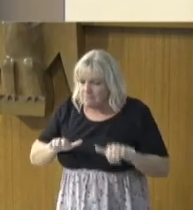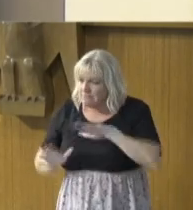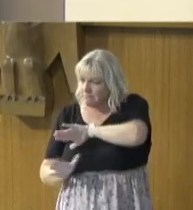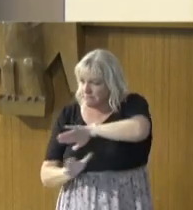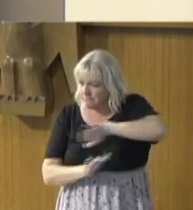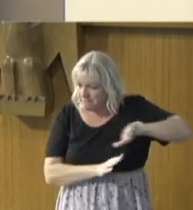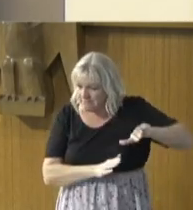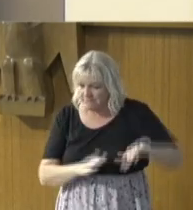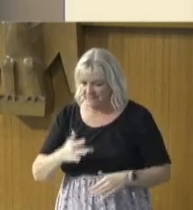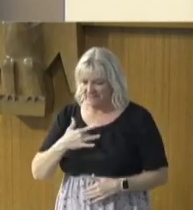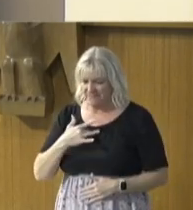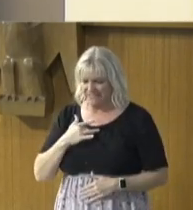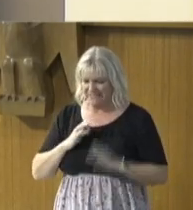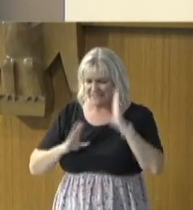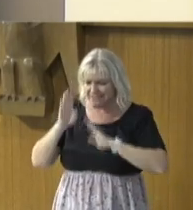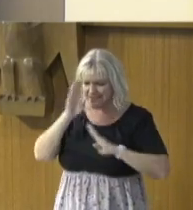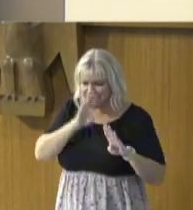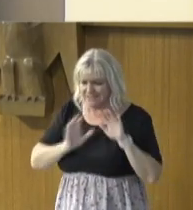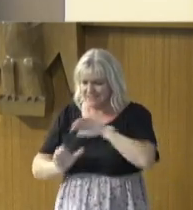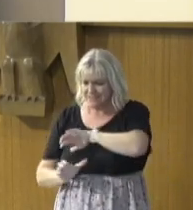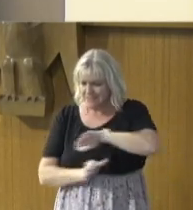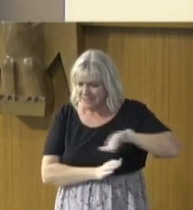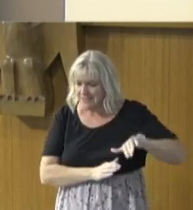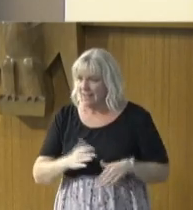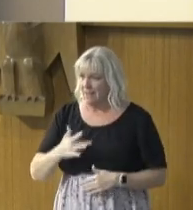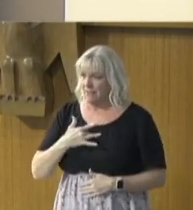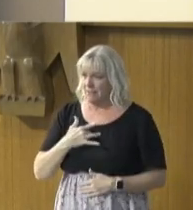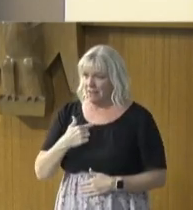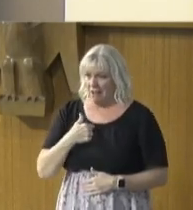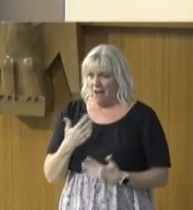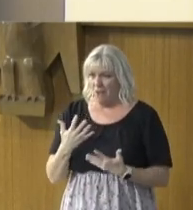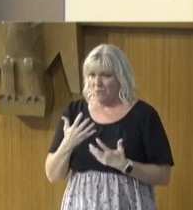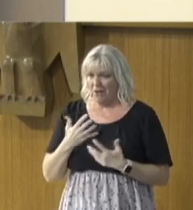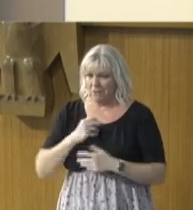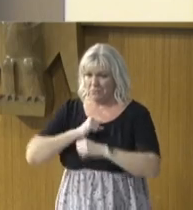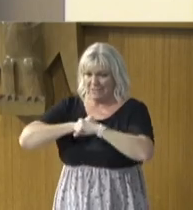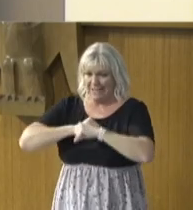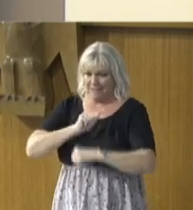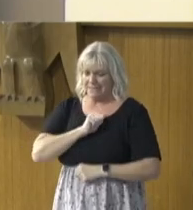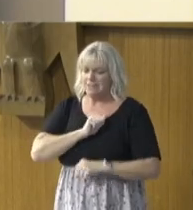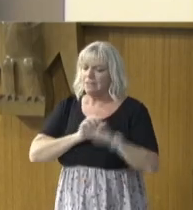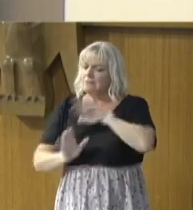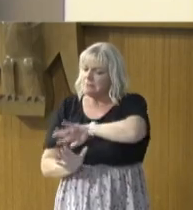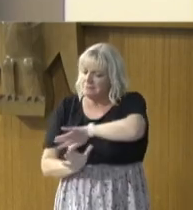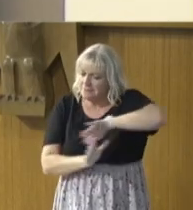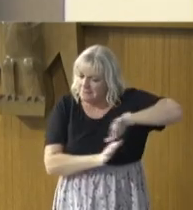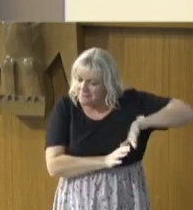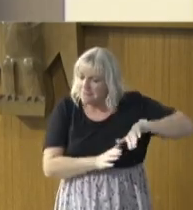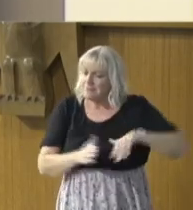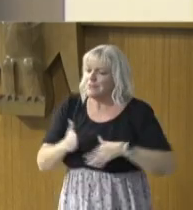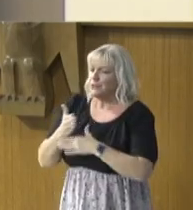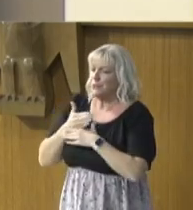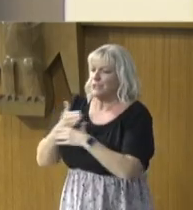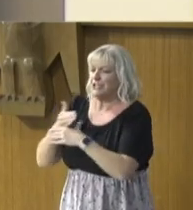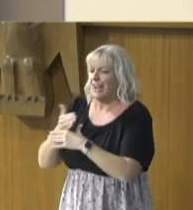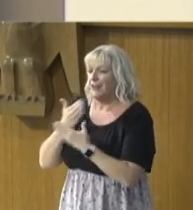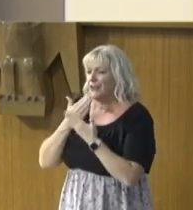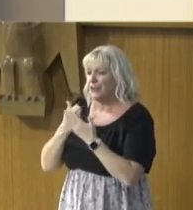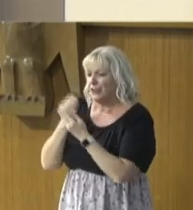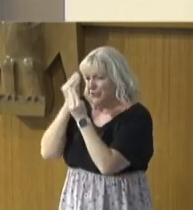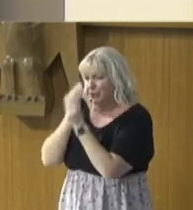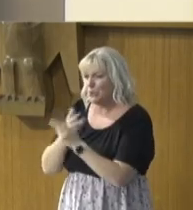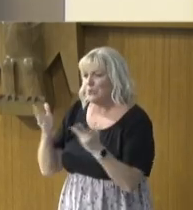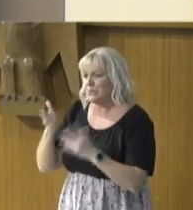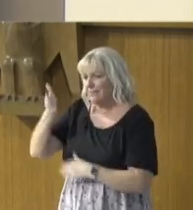our self-doubt and our instincts of self-preservation in order to share the good news of God's love